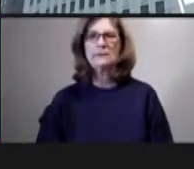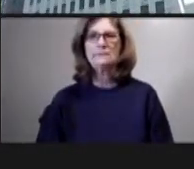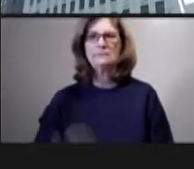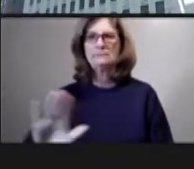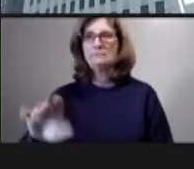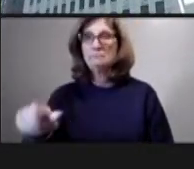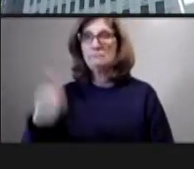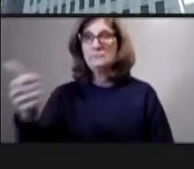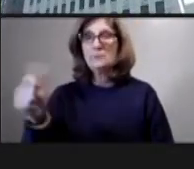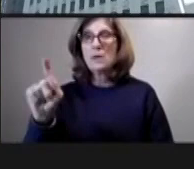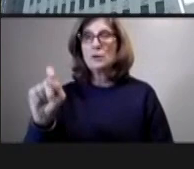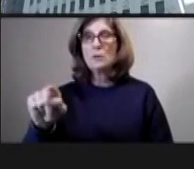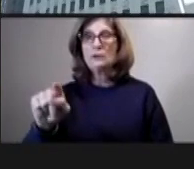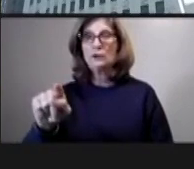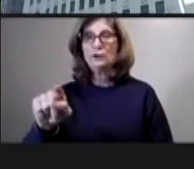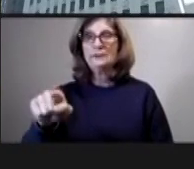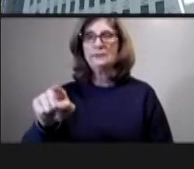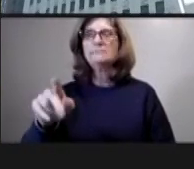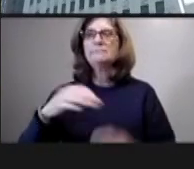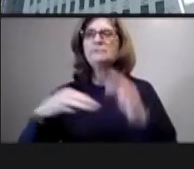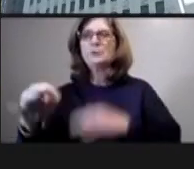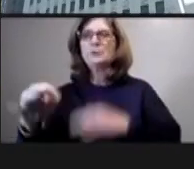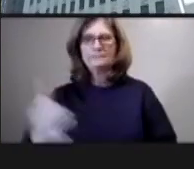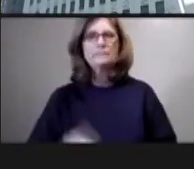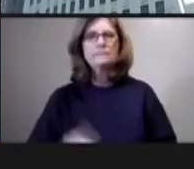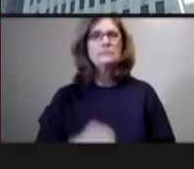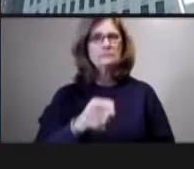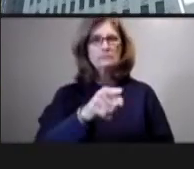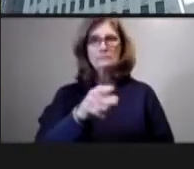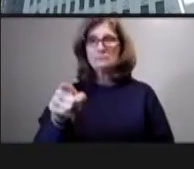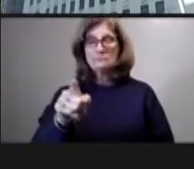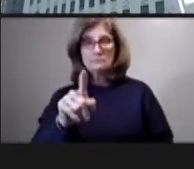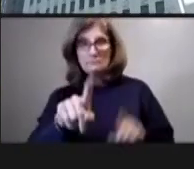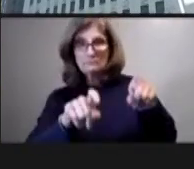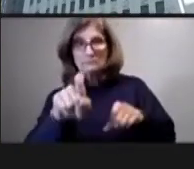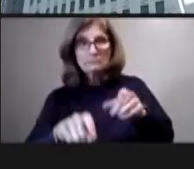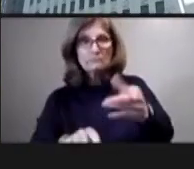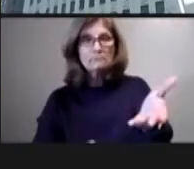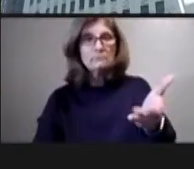there any other questions for Victoria?